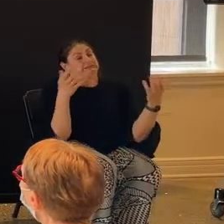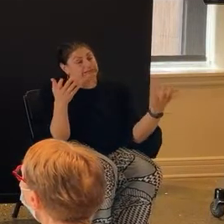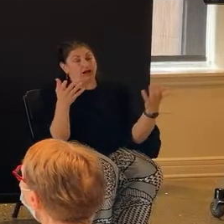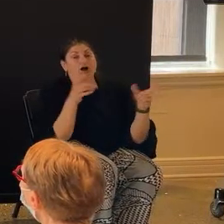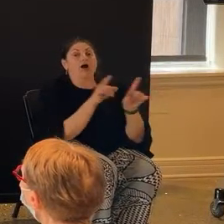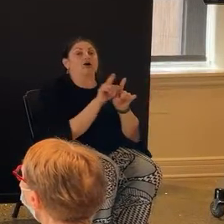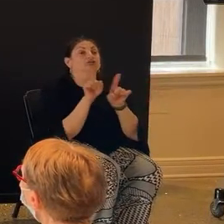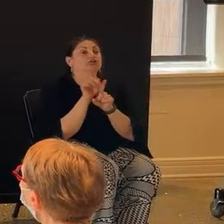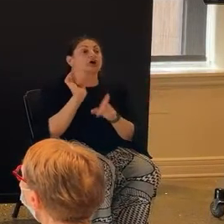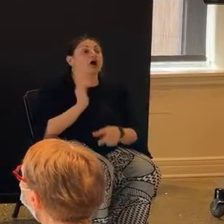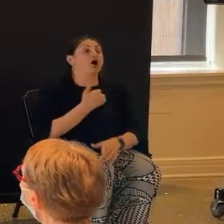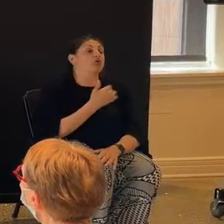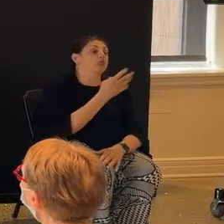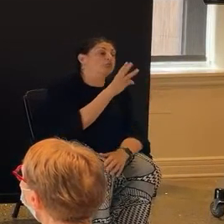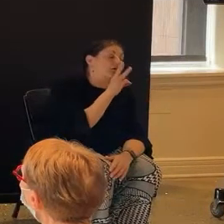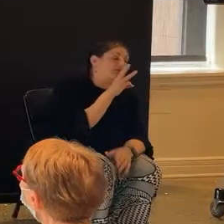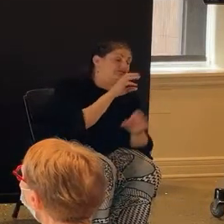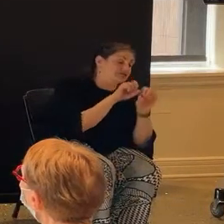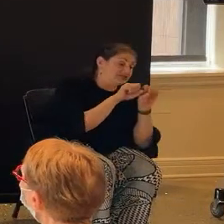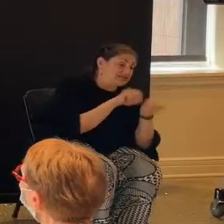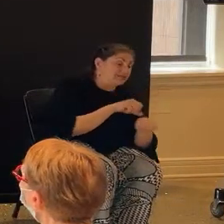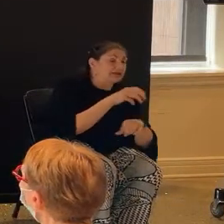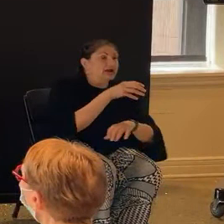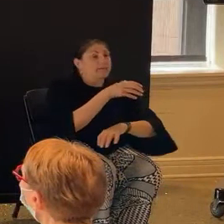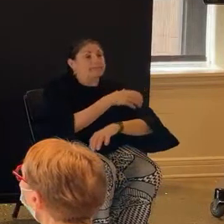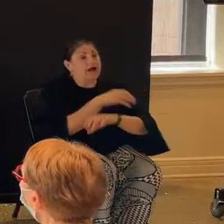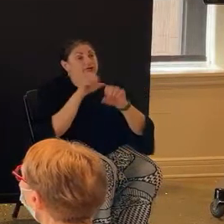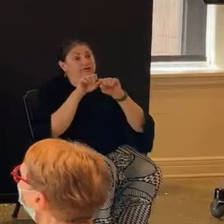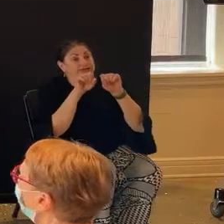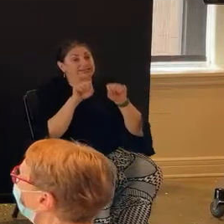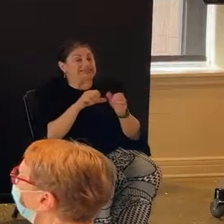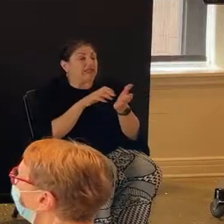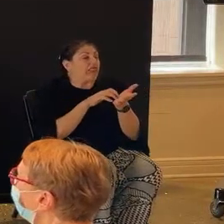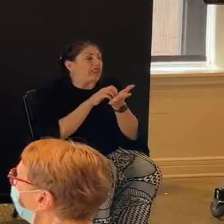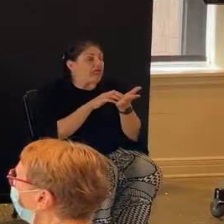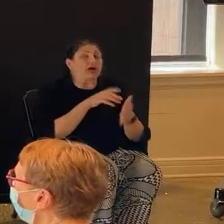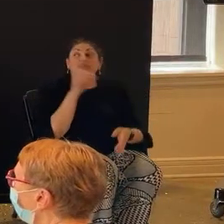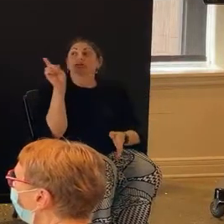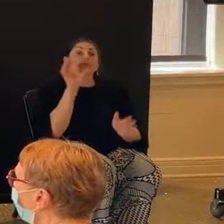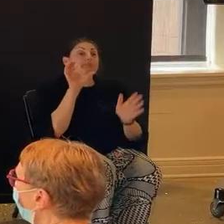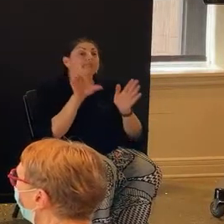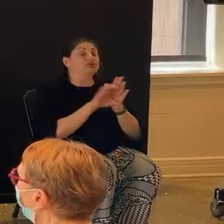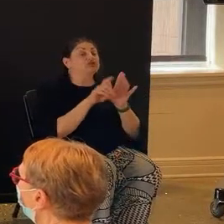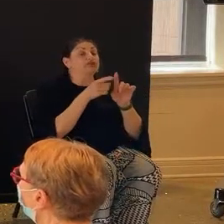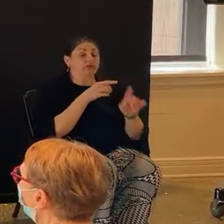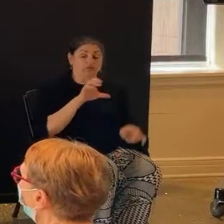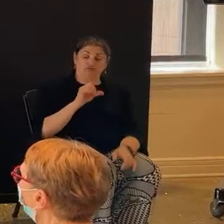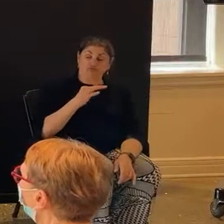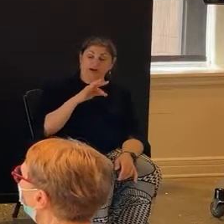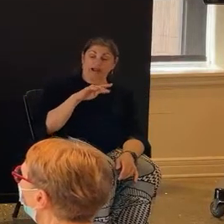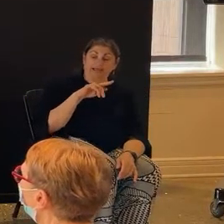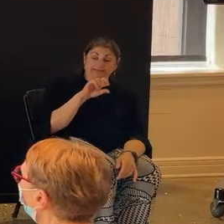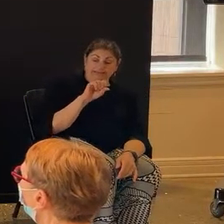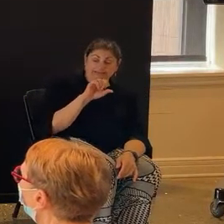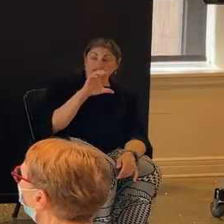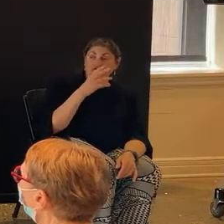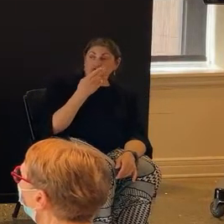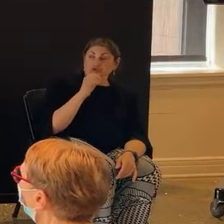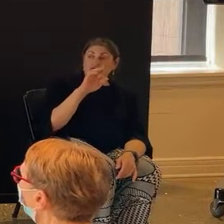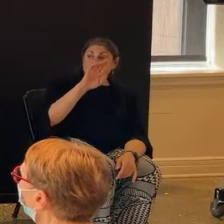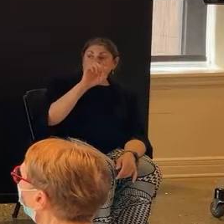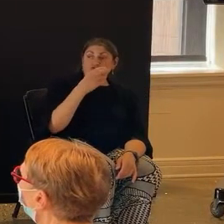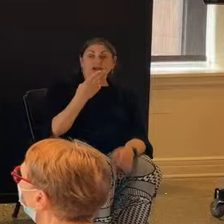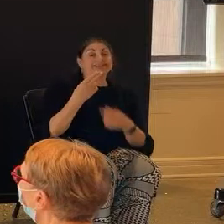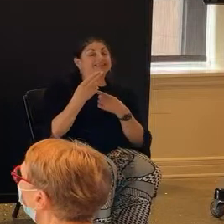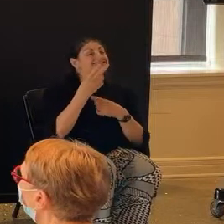our power systems. This is a picture from Christchurch. I think it was like 6 months after the quake where there was a